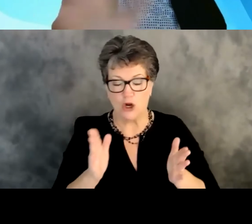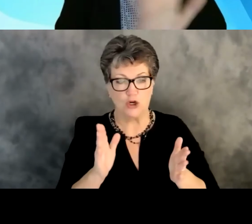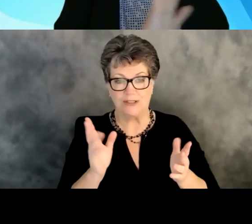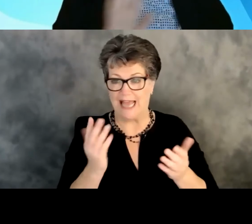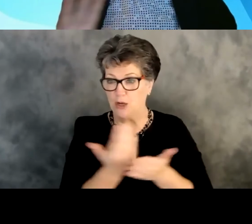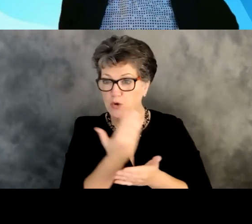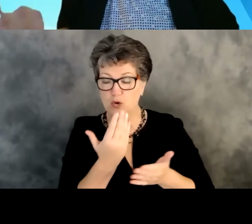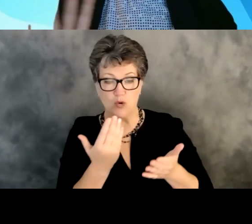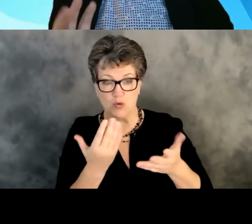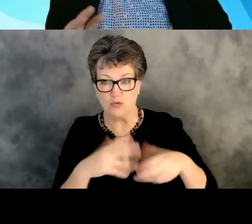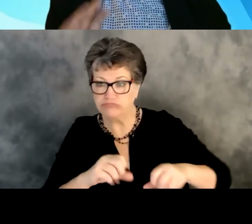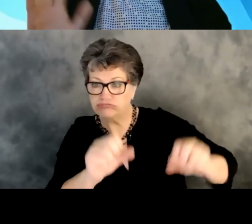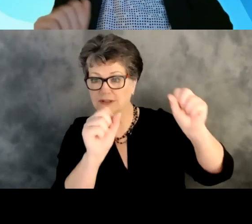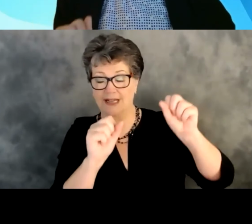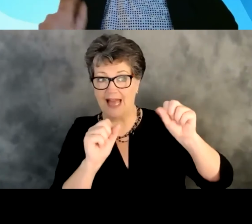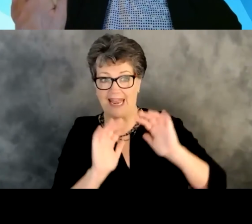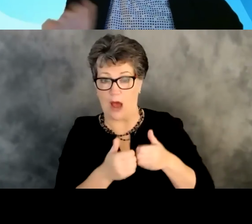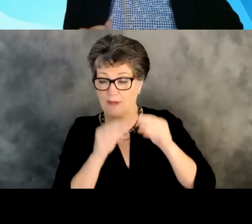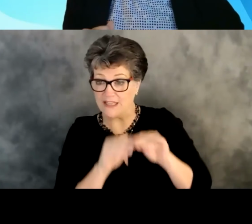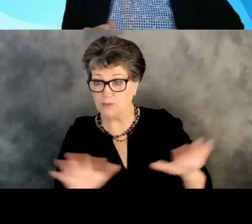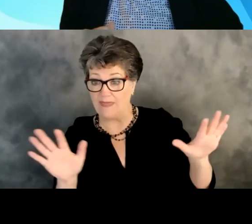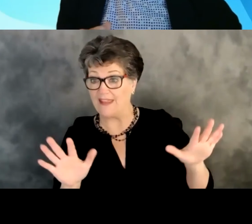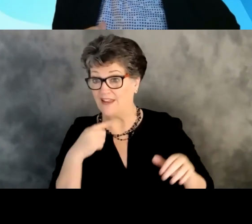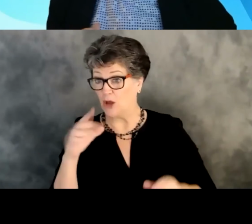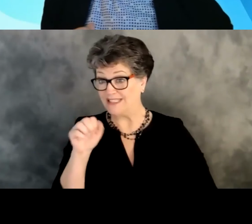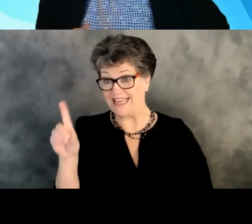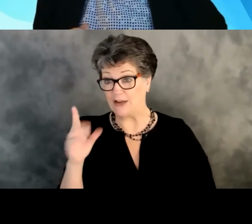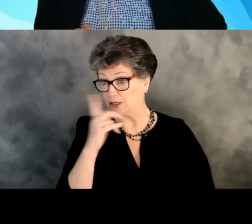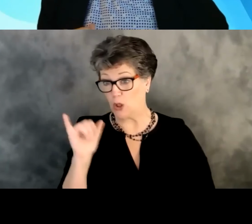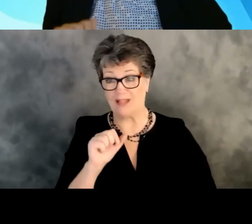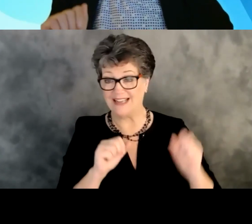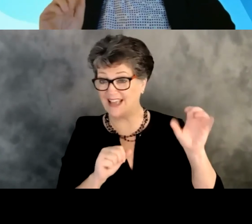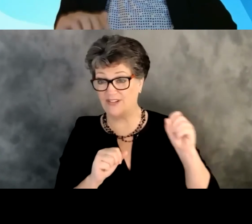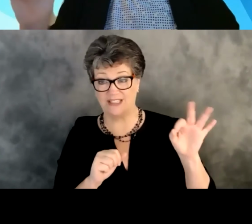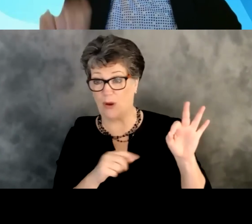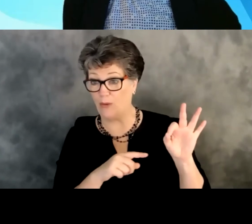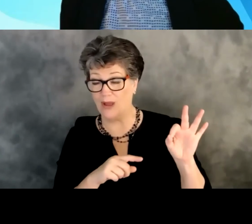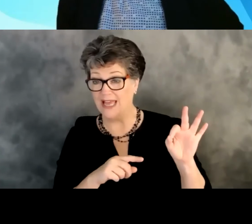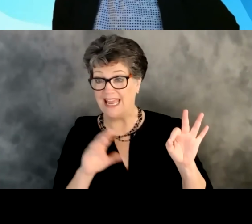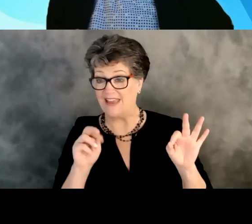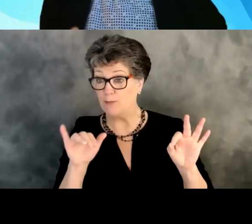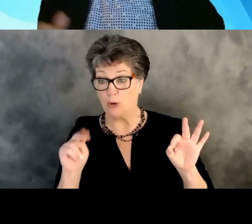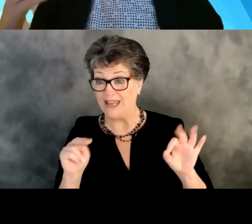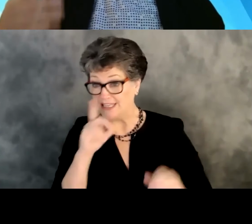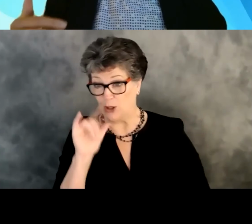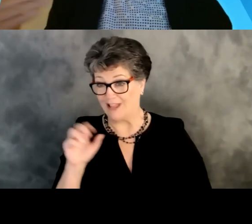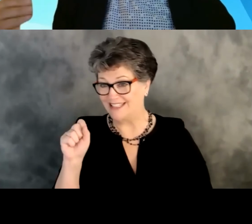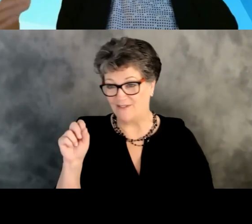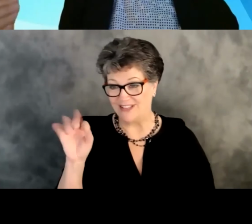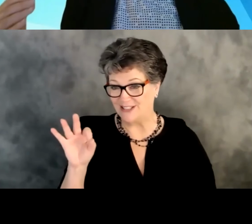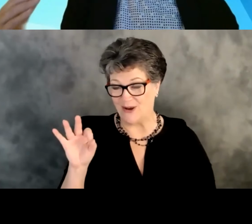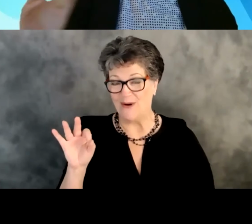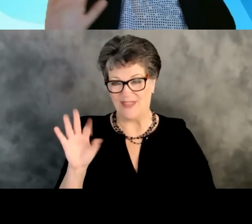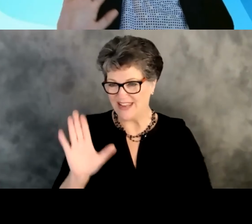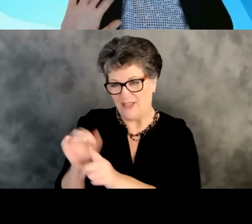make that and spread that? And they will tell you San Diego does not look like San Francisco. Even Marin doesn't look like San Francisco. They have done it in